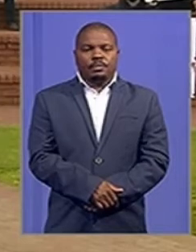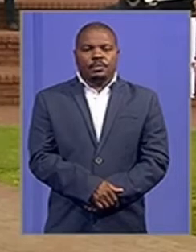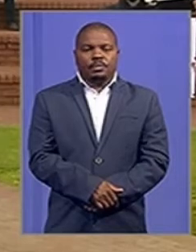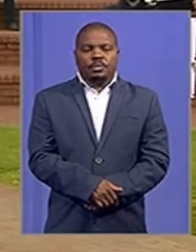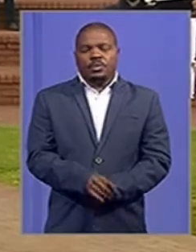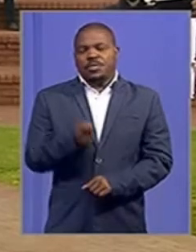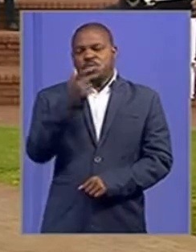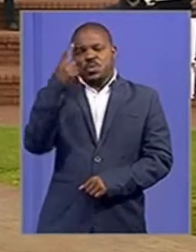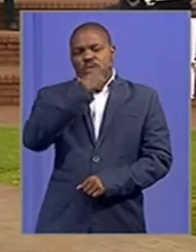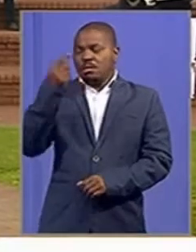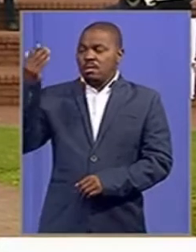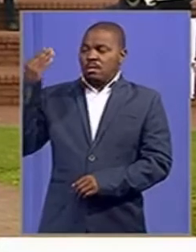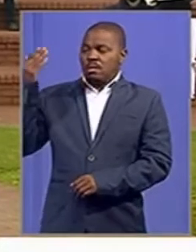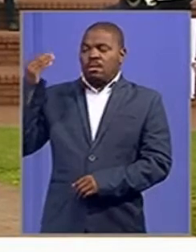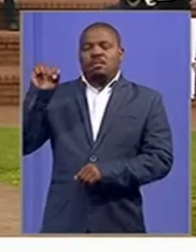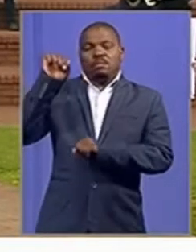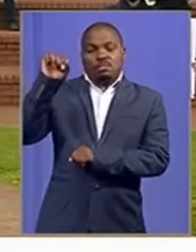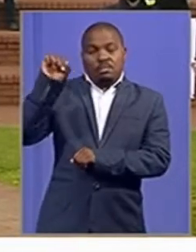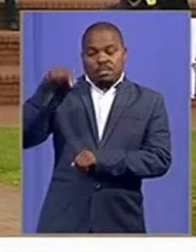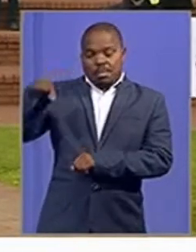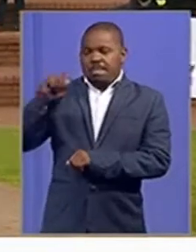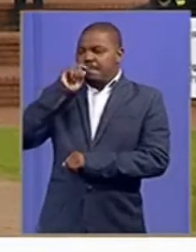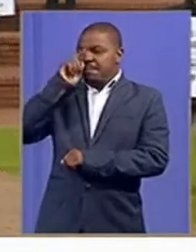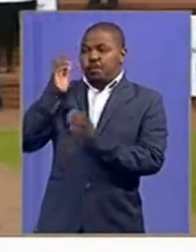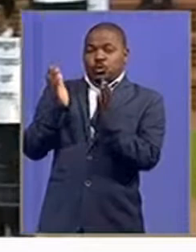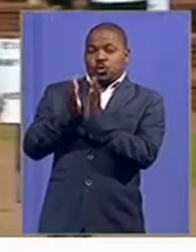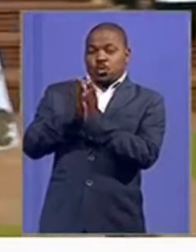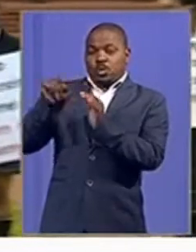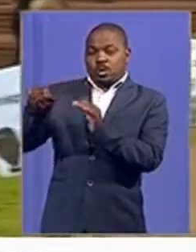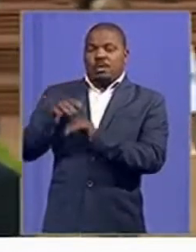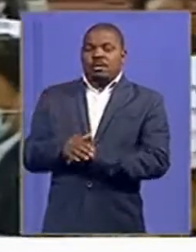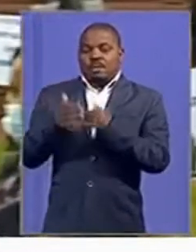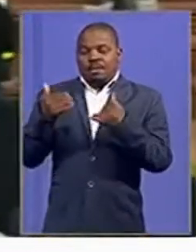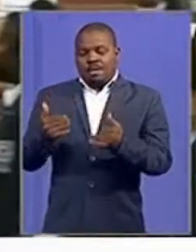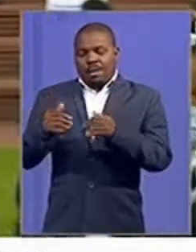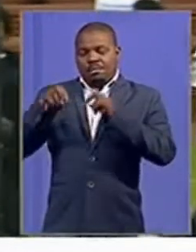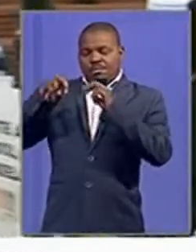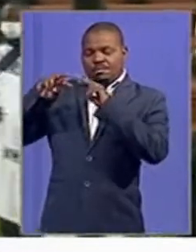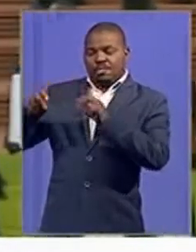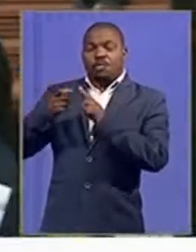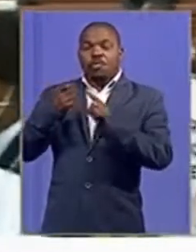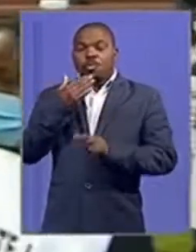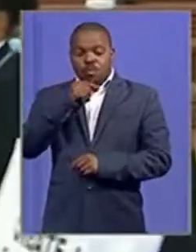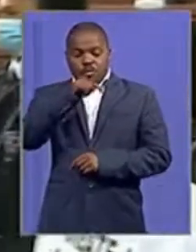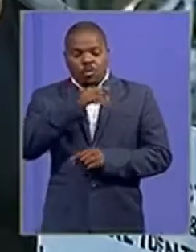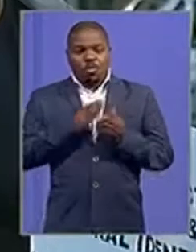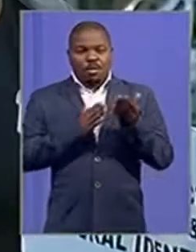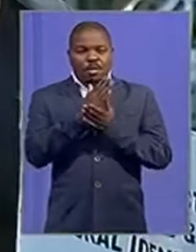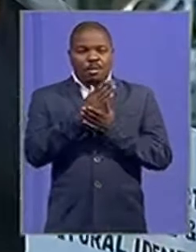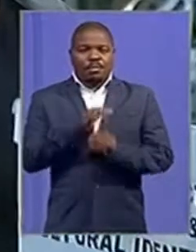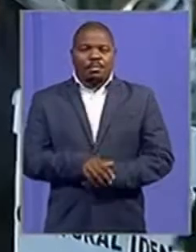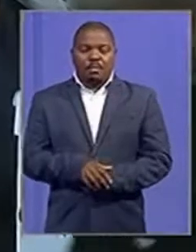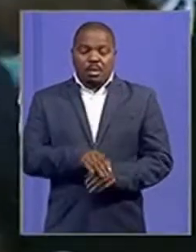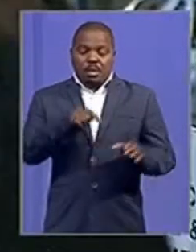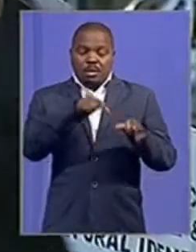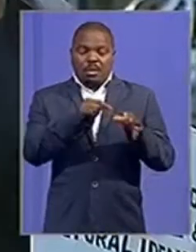matšatši a se makae ka morago ga ditshupetso tše sekolong se sa maemo a godimo ga bjalo se lebelelane ke dinyakišišo tša komišene ya ditokelo tša botho yeo